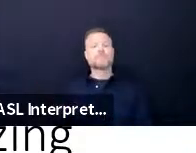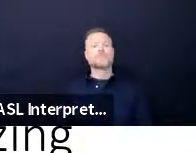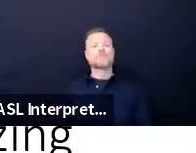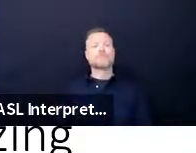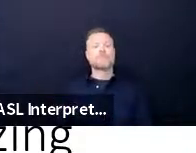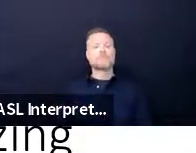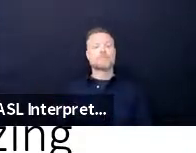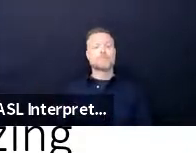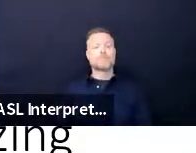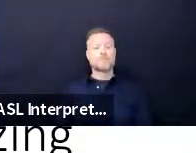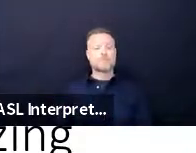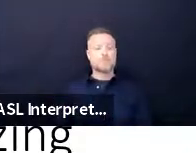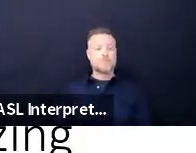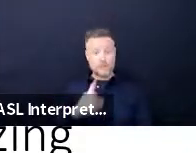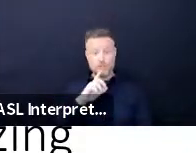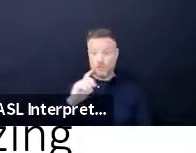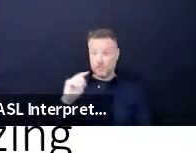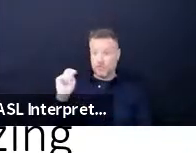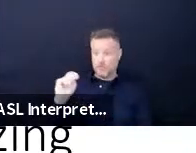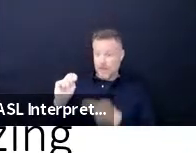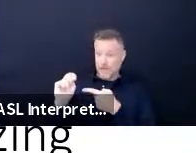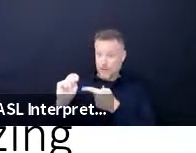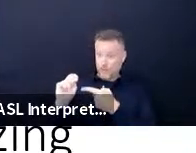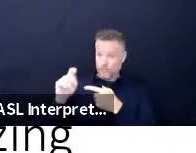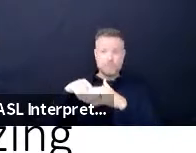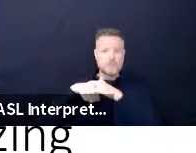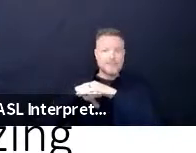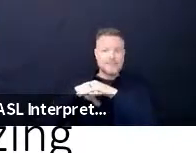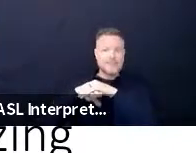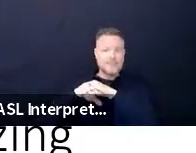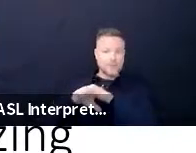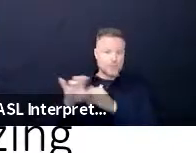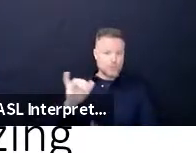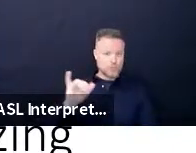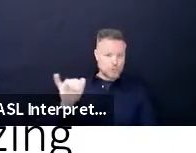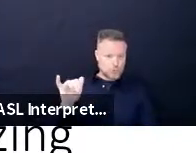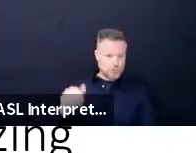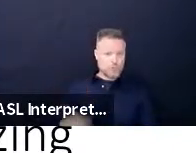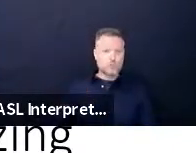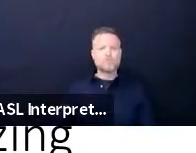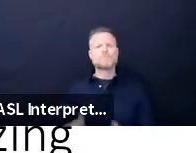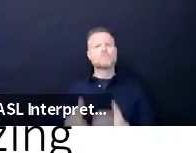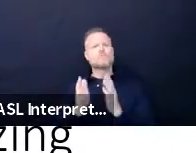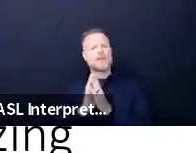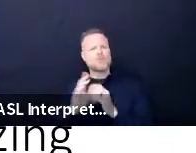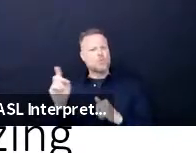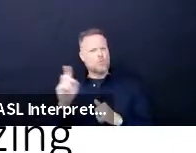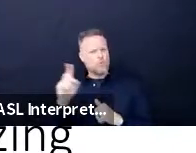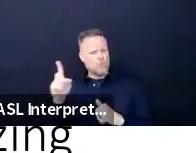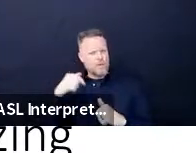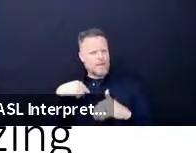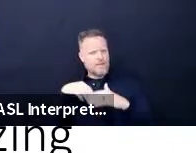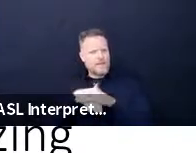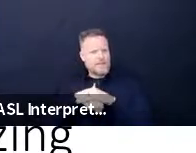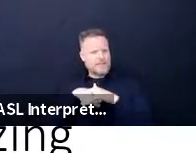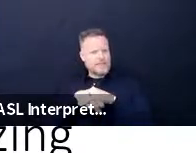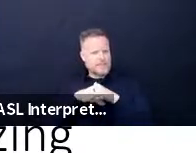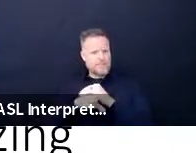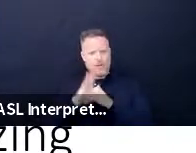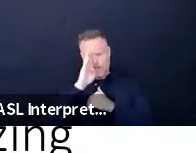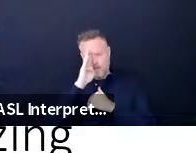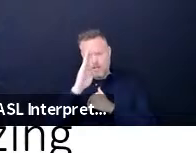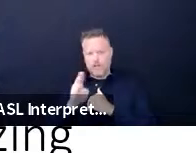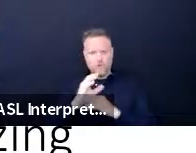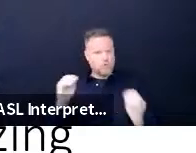are accessible restrooms available, ask where the accessible entrance is, and it'll be one with no steps or will have a